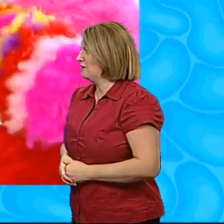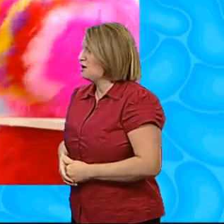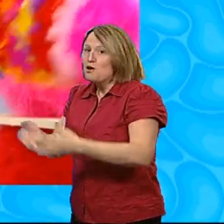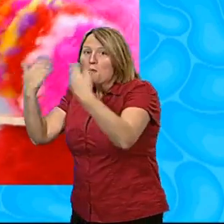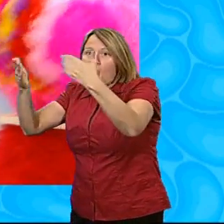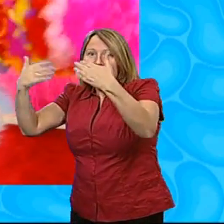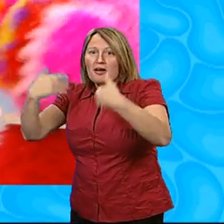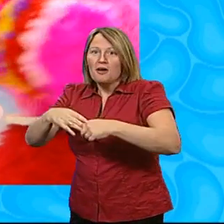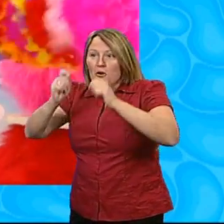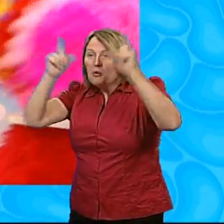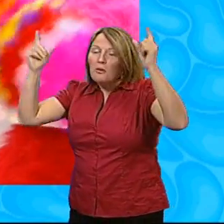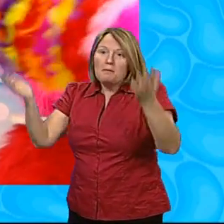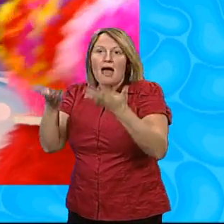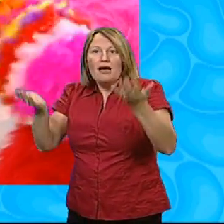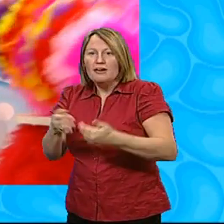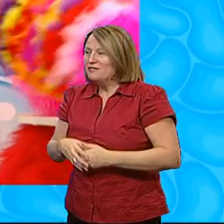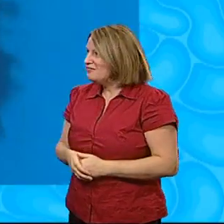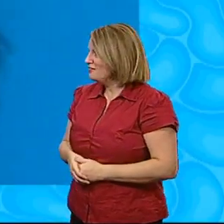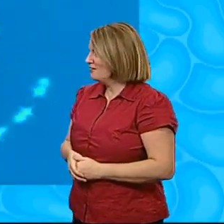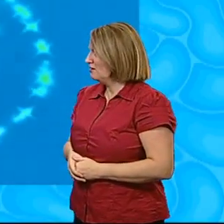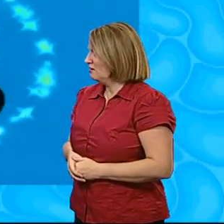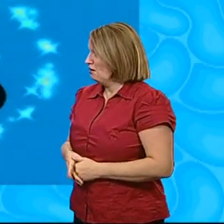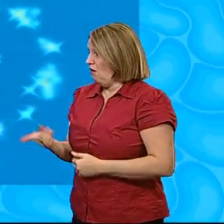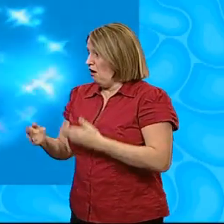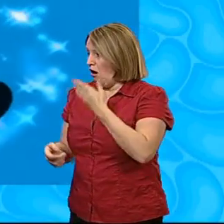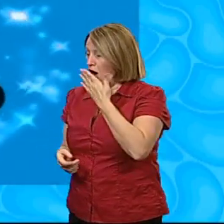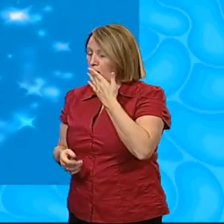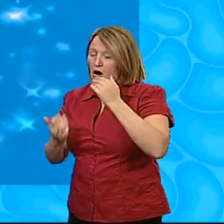Come on, it's time for a puzzle.